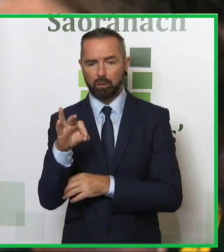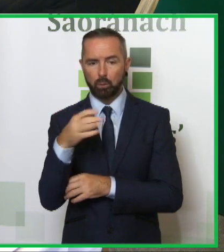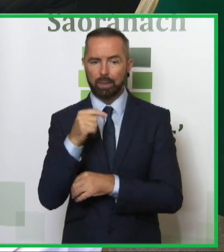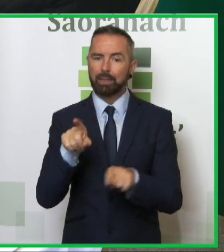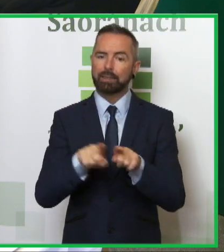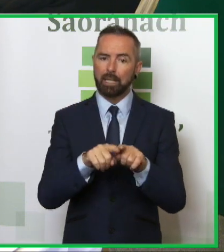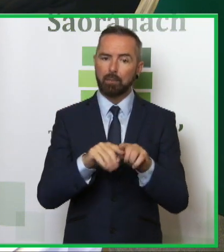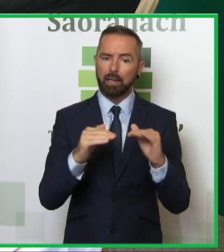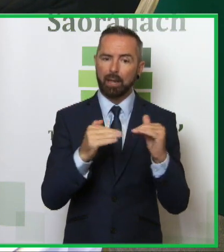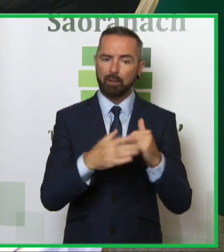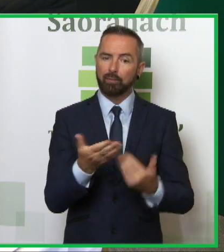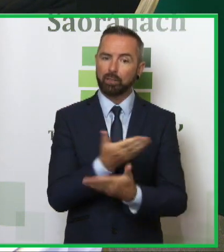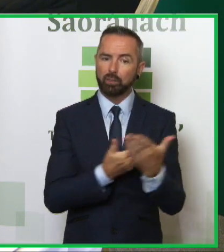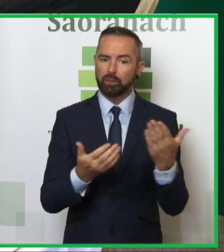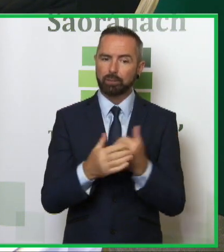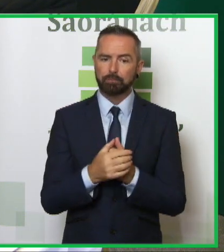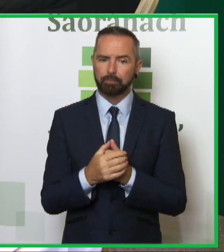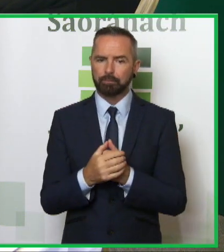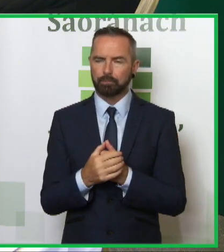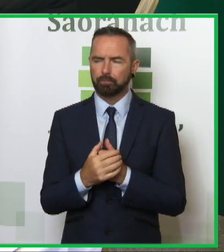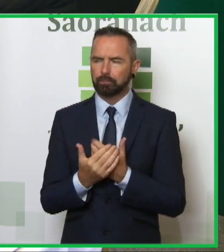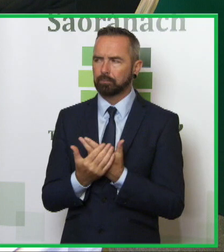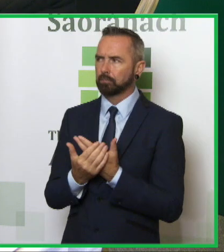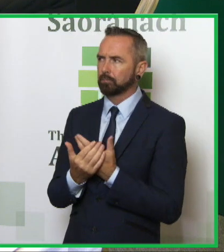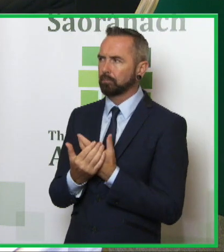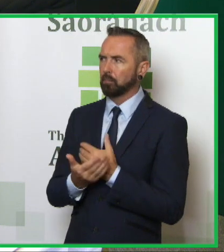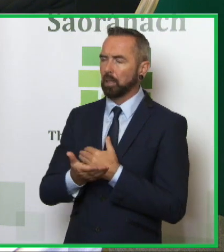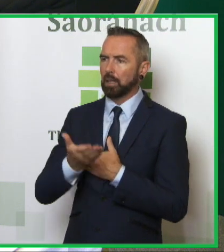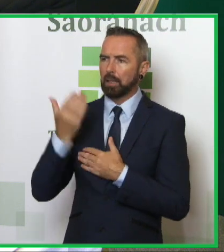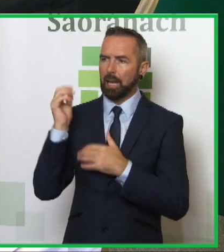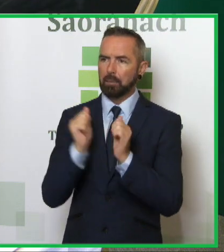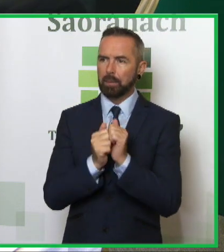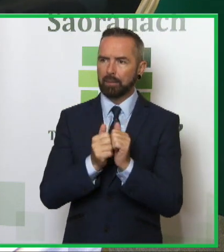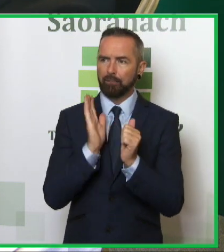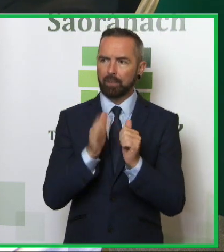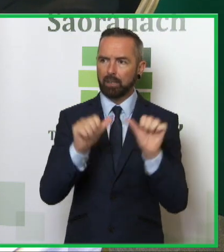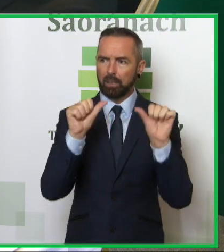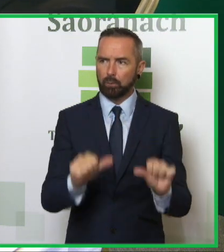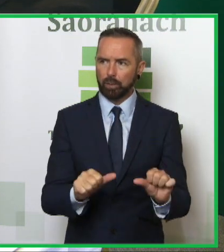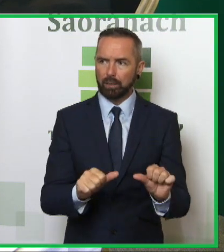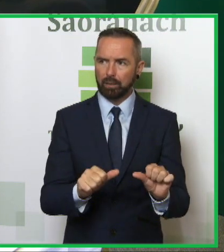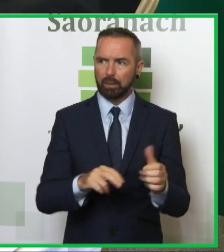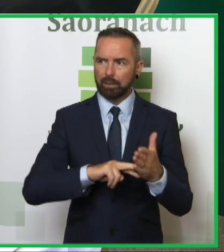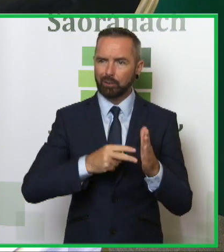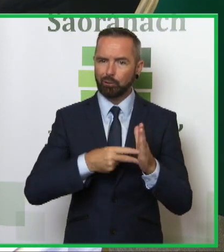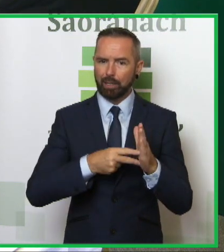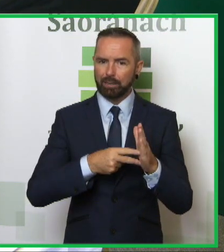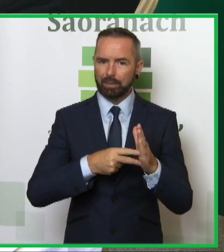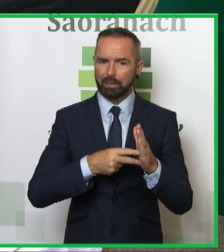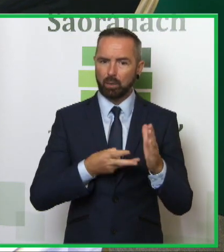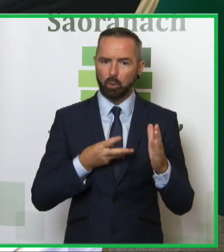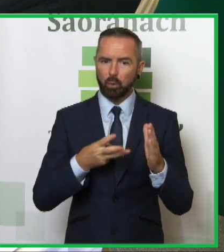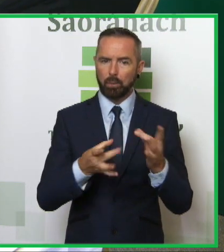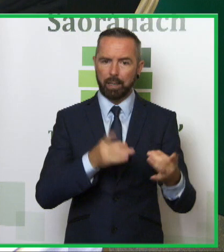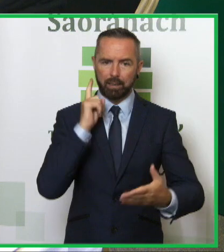think part of the answer there is we've effectively at the last meeting agreed that the strategy this Assembly would take in making